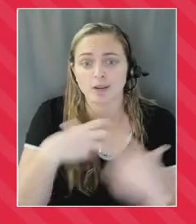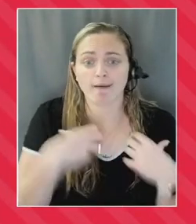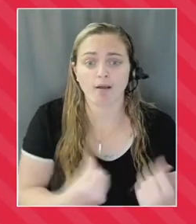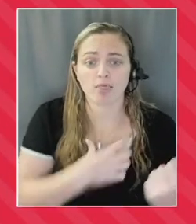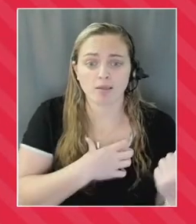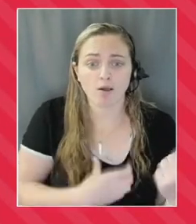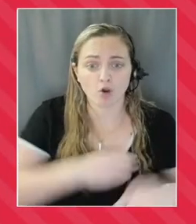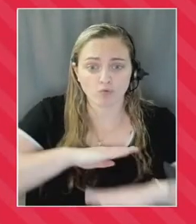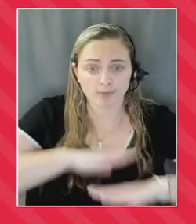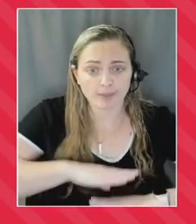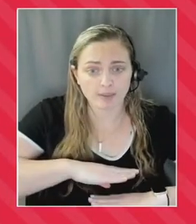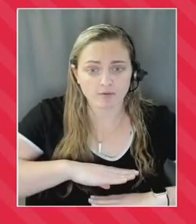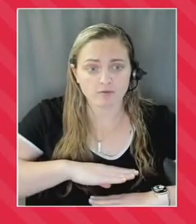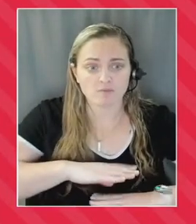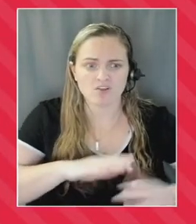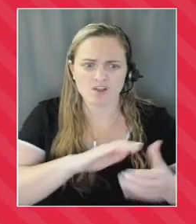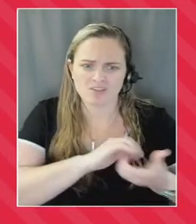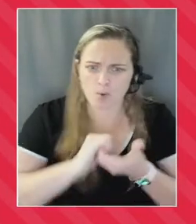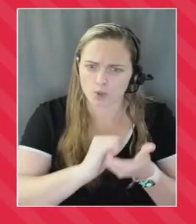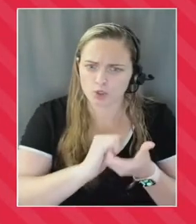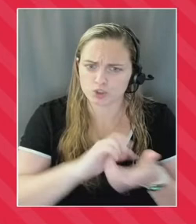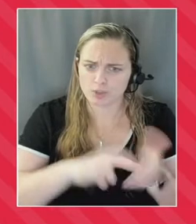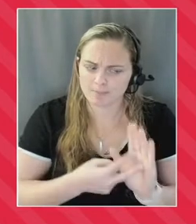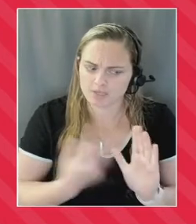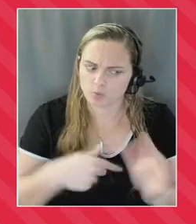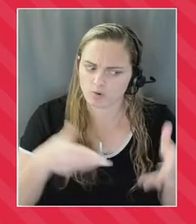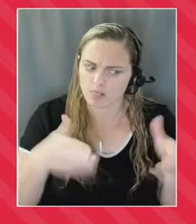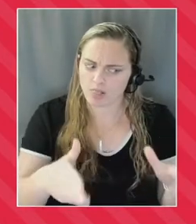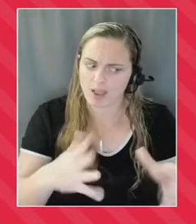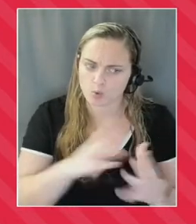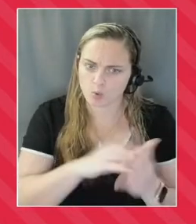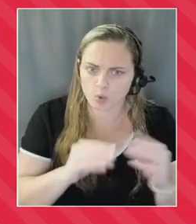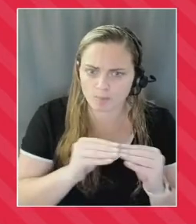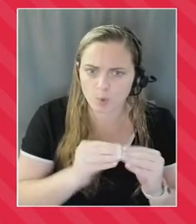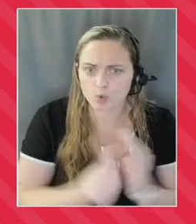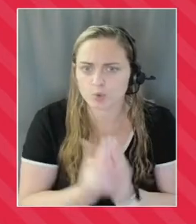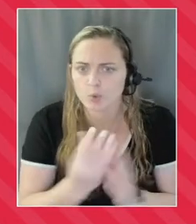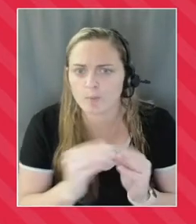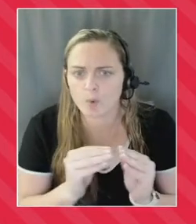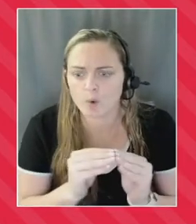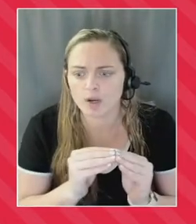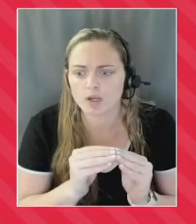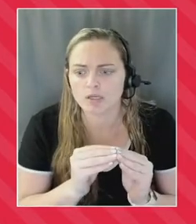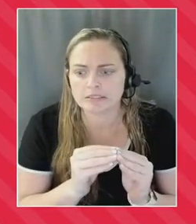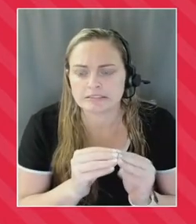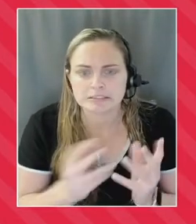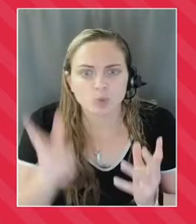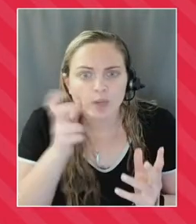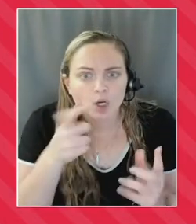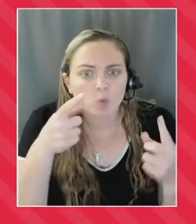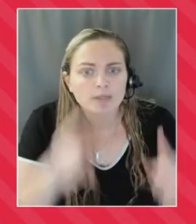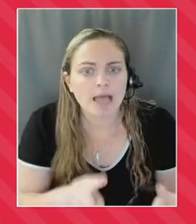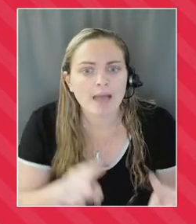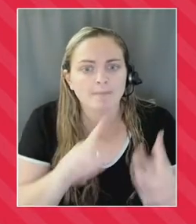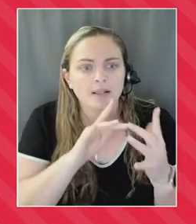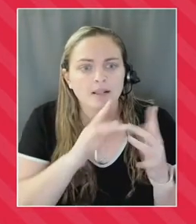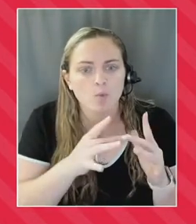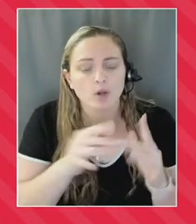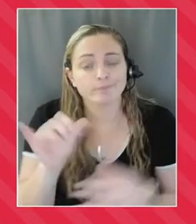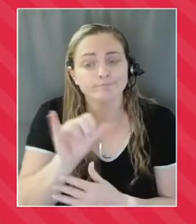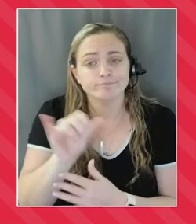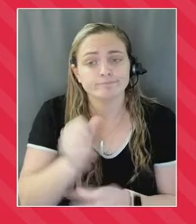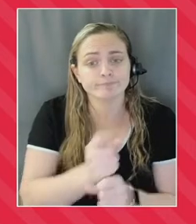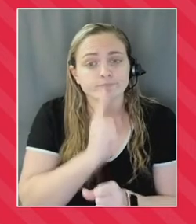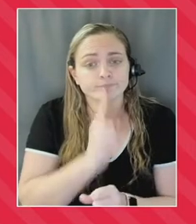Relief partnership really allows us to be able to learn more, to grow more, to hear what is happening in the network, and also to be able